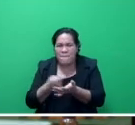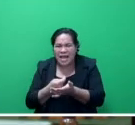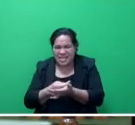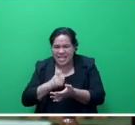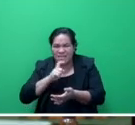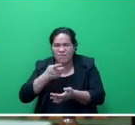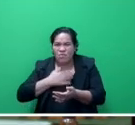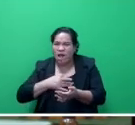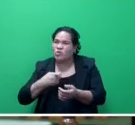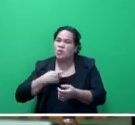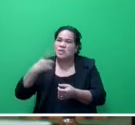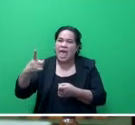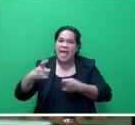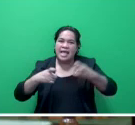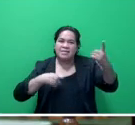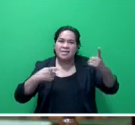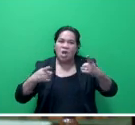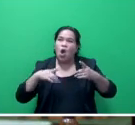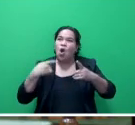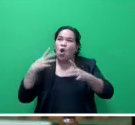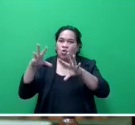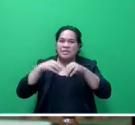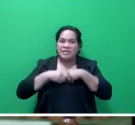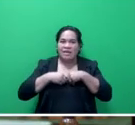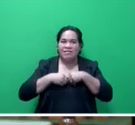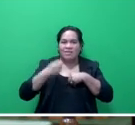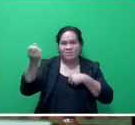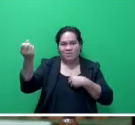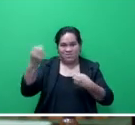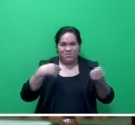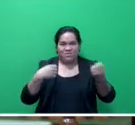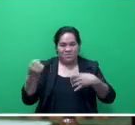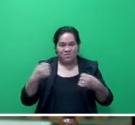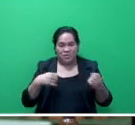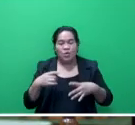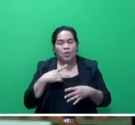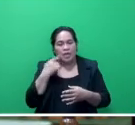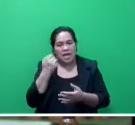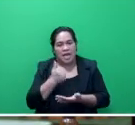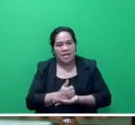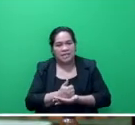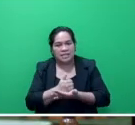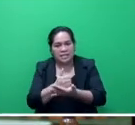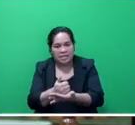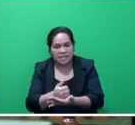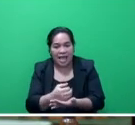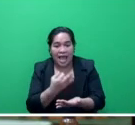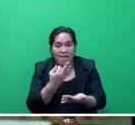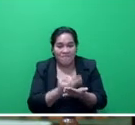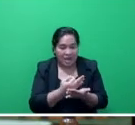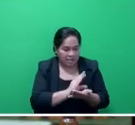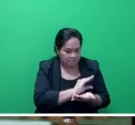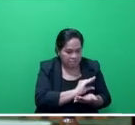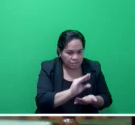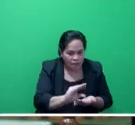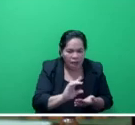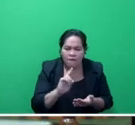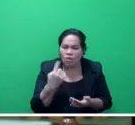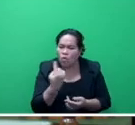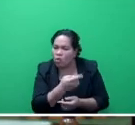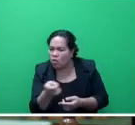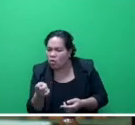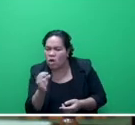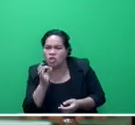gateways. Mr. Speaker, sir, we will also assist and have allocated funding for little shops to